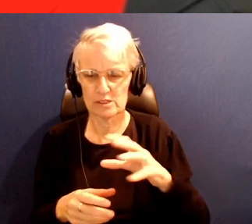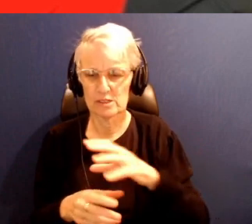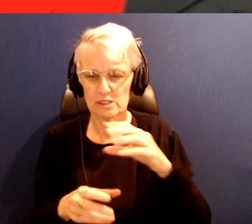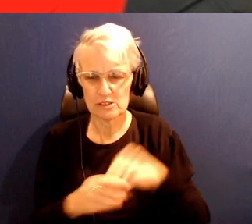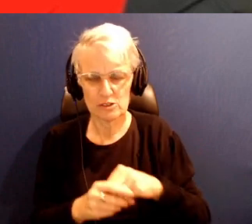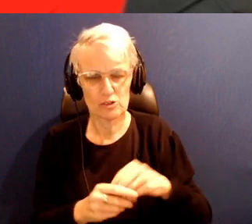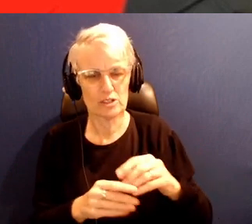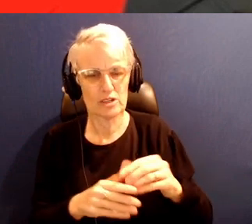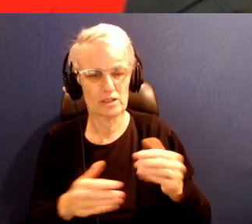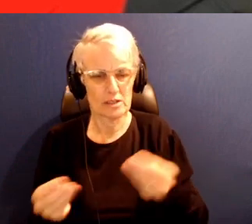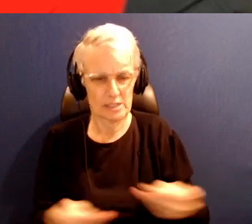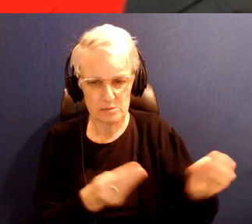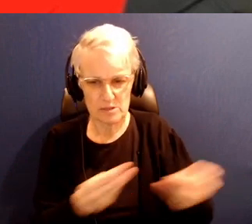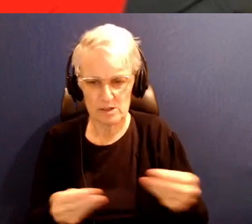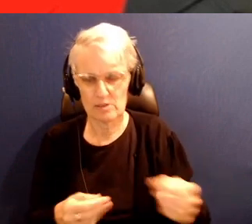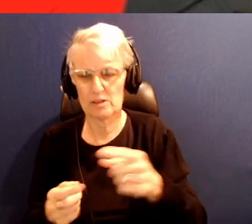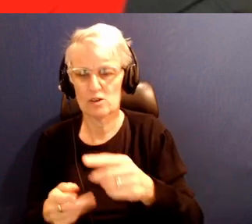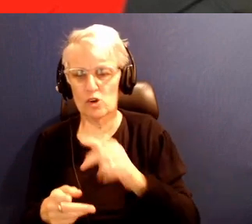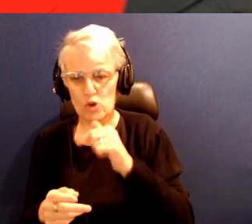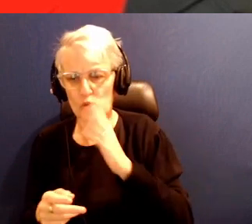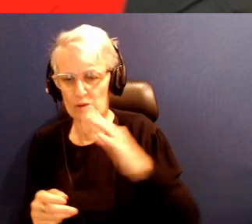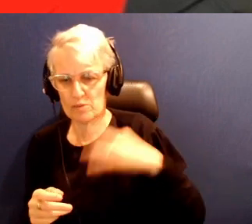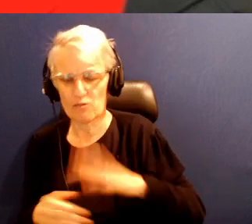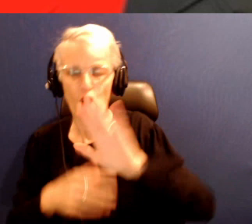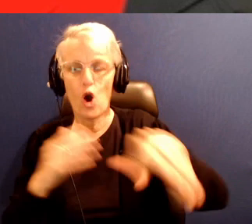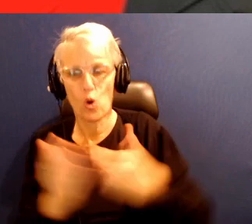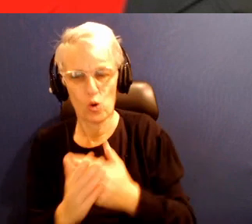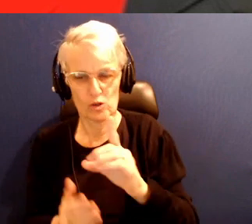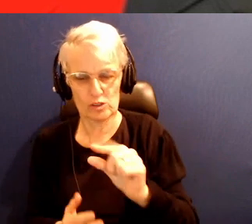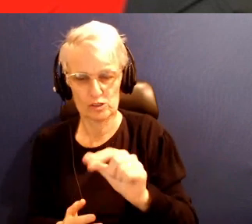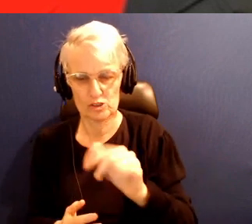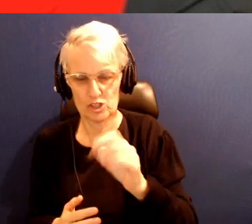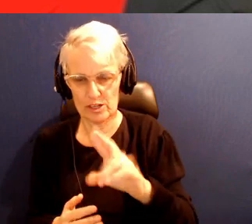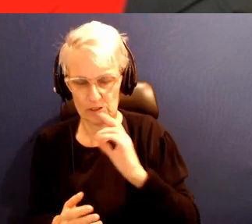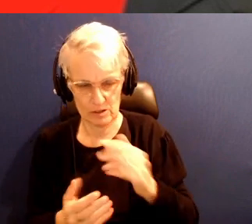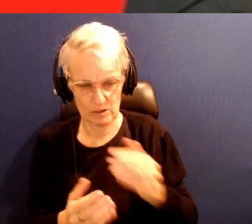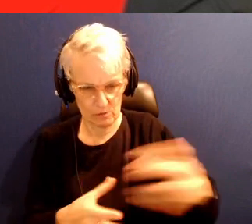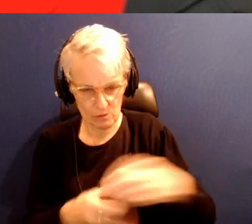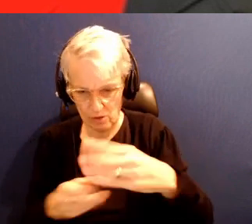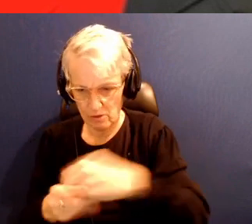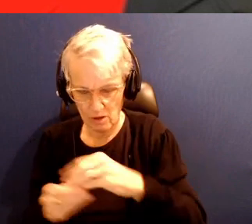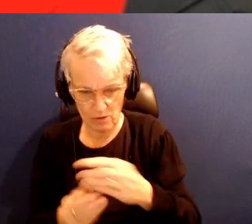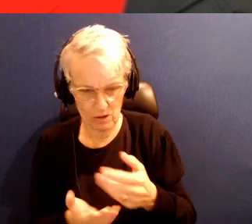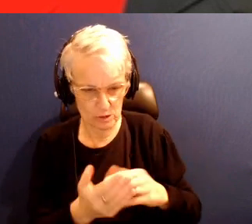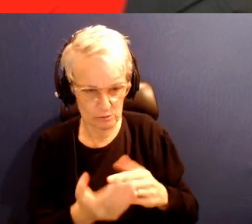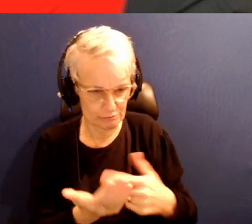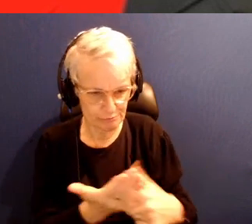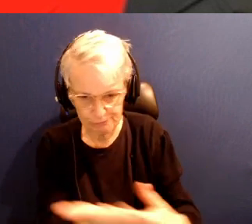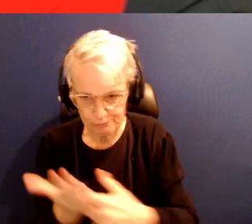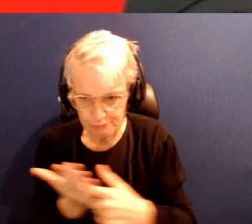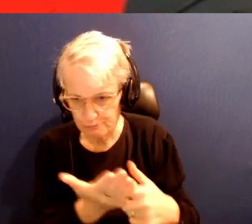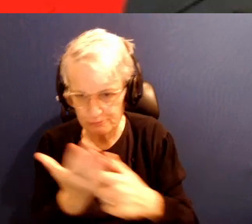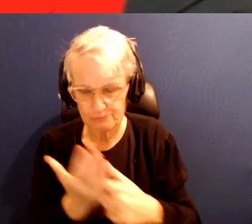including intermediaries and beneficiaries of all genders, are involved and consulted throughout the project